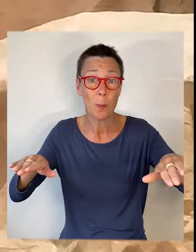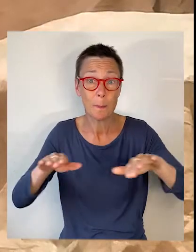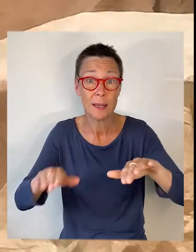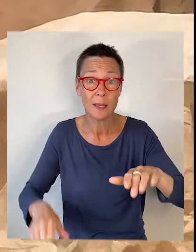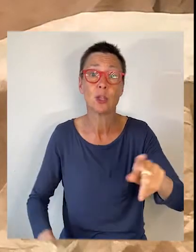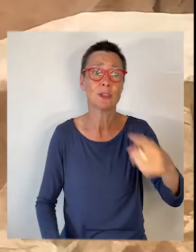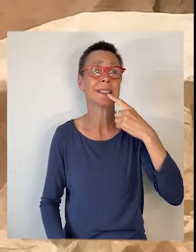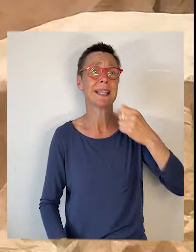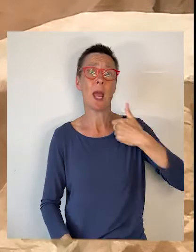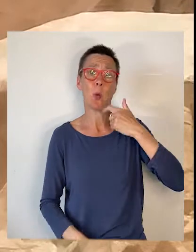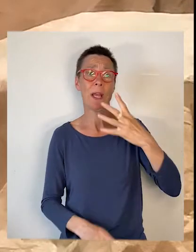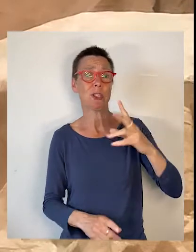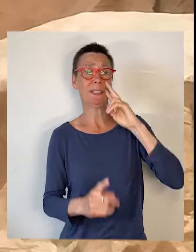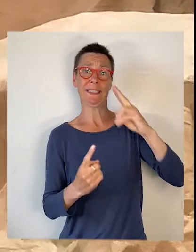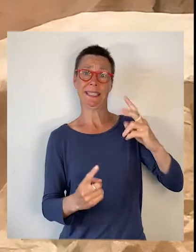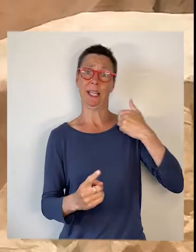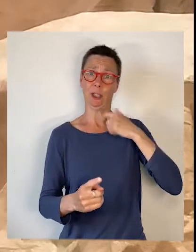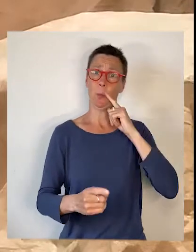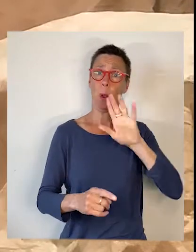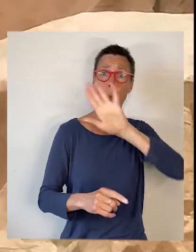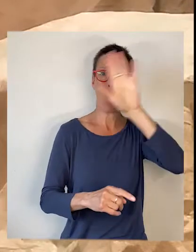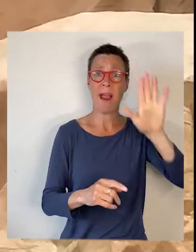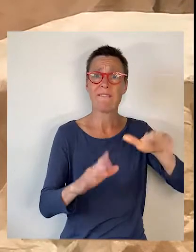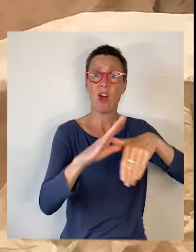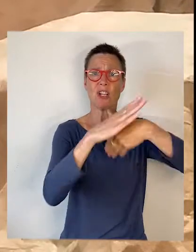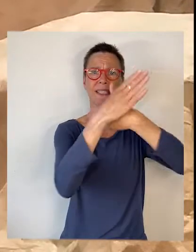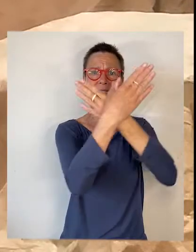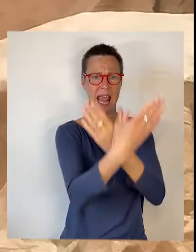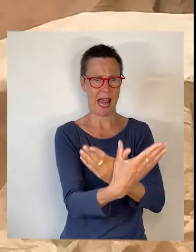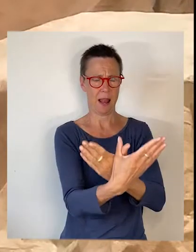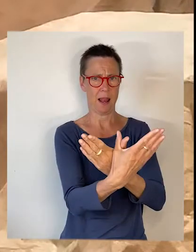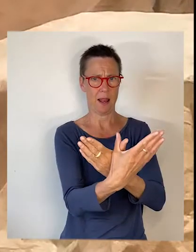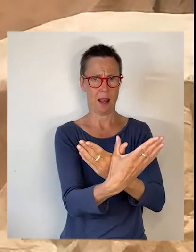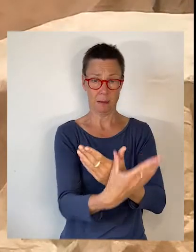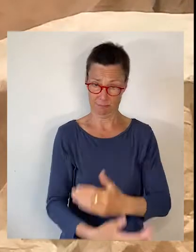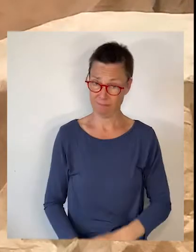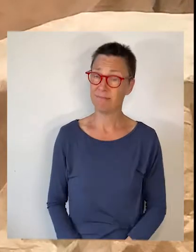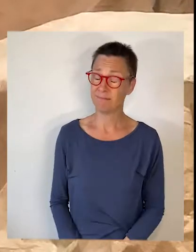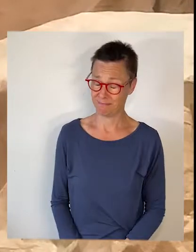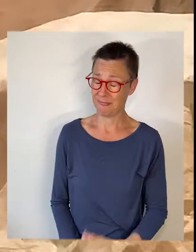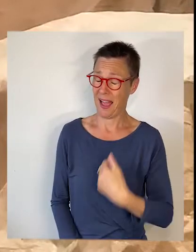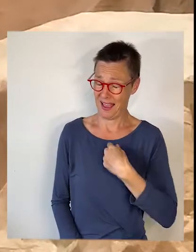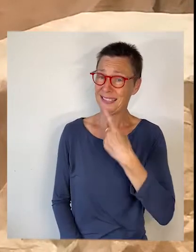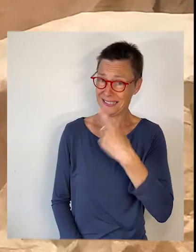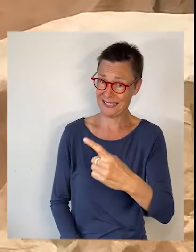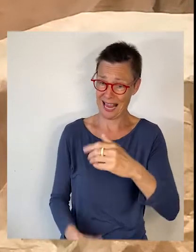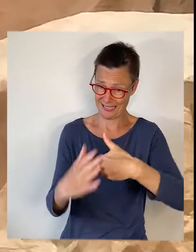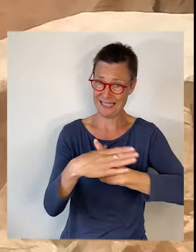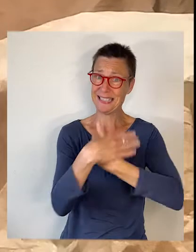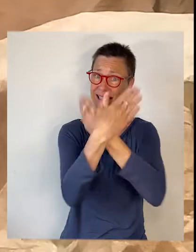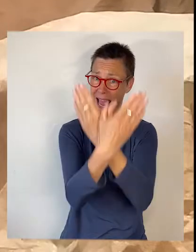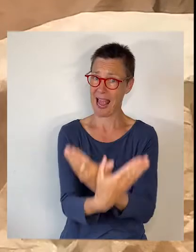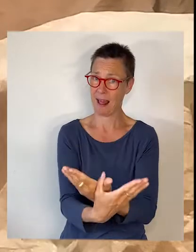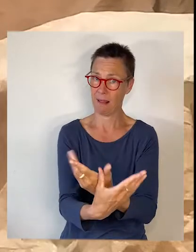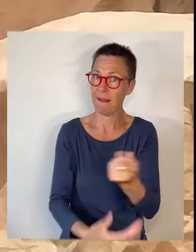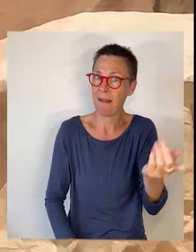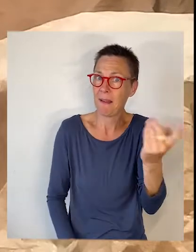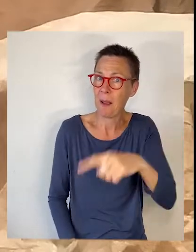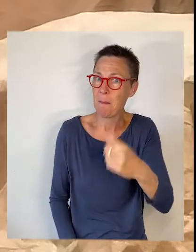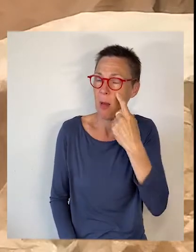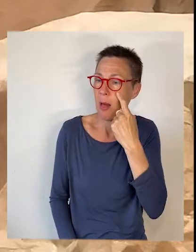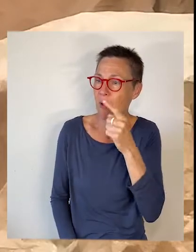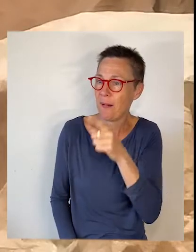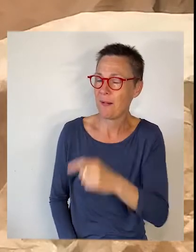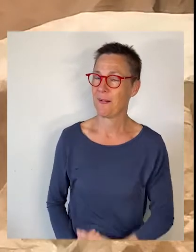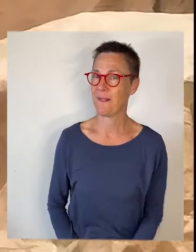could see me on the big rock, she'd give me a wave of her tail. Yes, I did say tail. Come and watch with me.